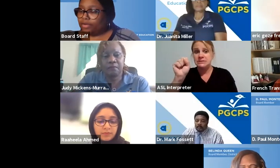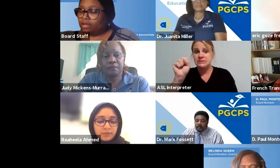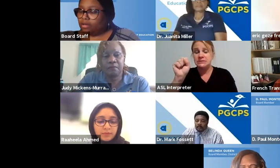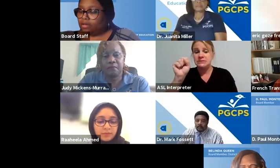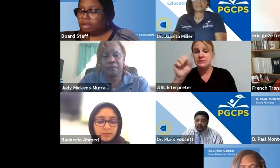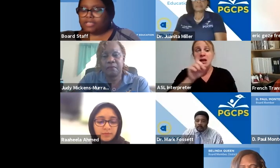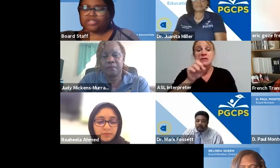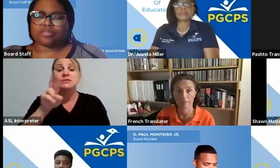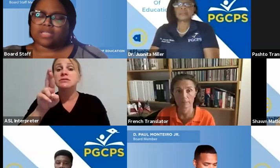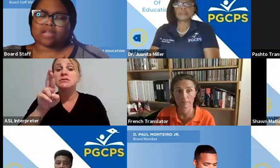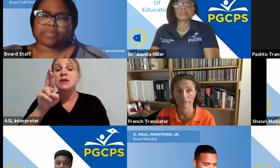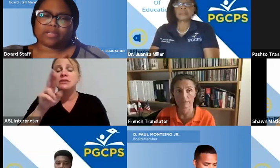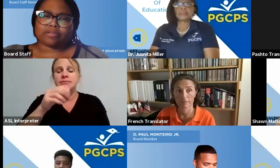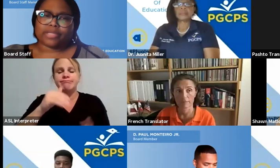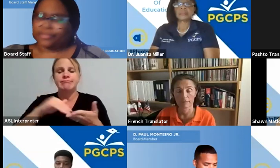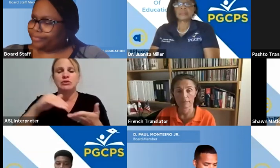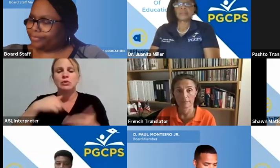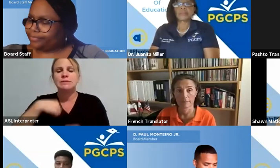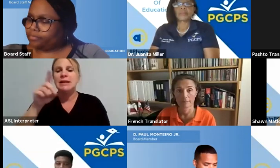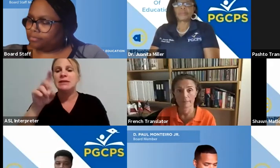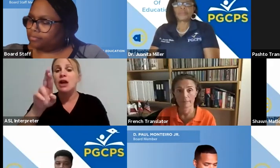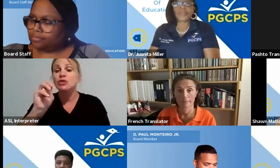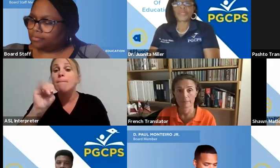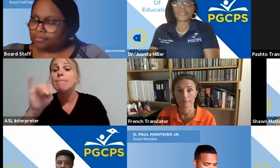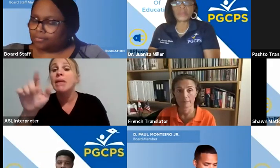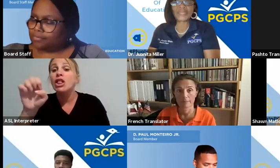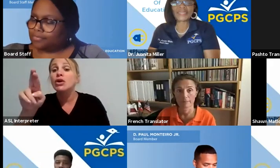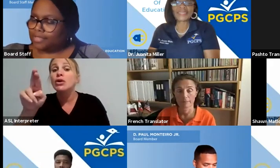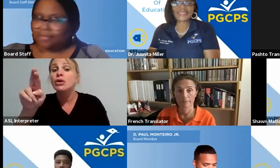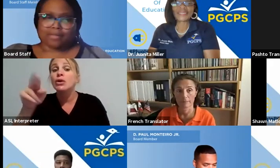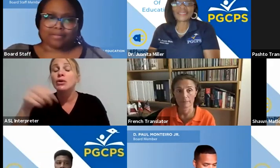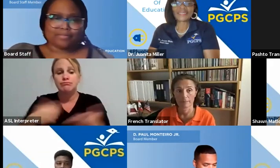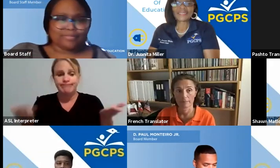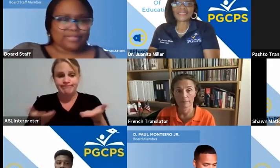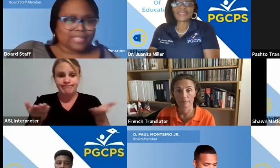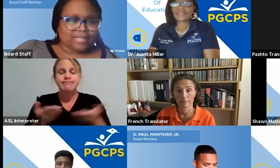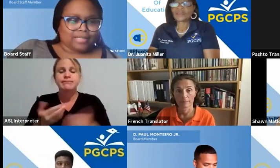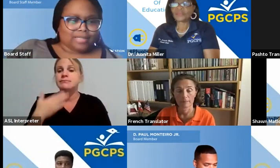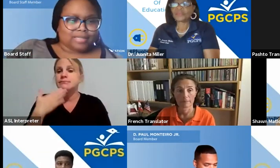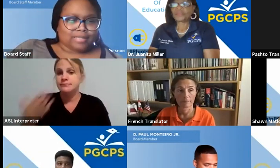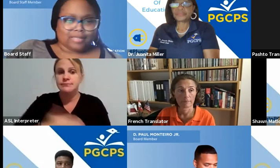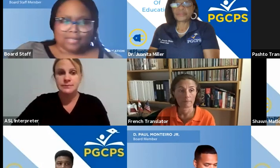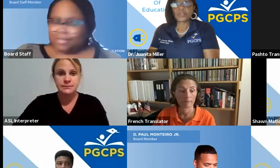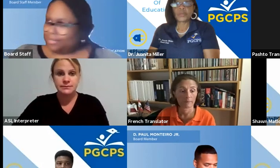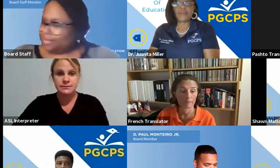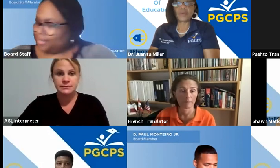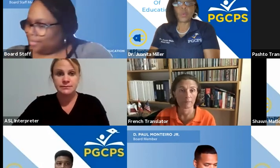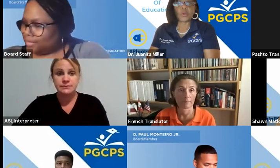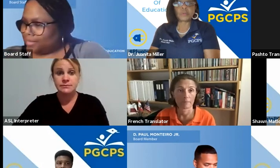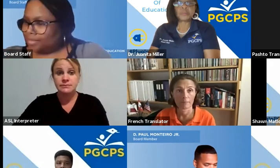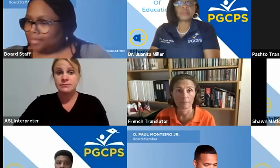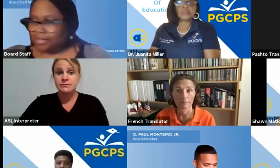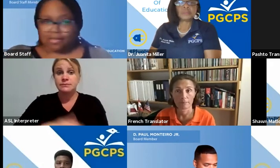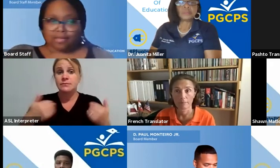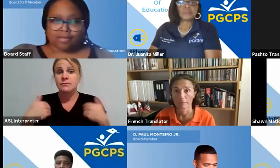Dr. Murray. Dr. Miller. Present. Thank you. Do we have a